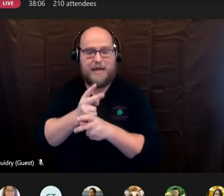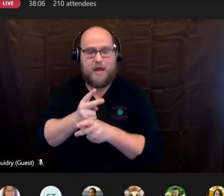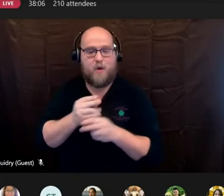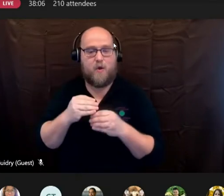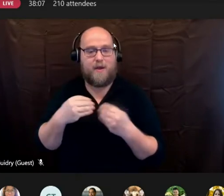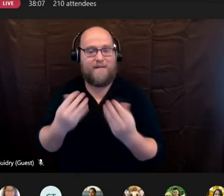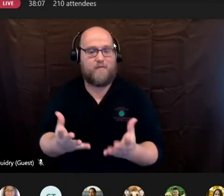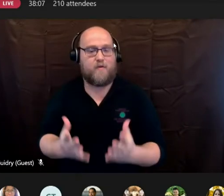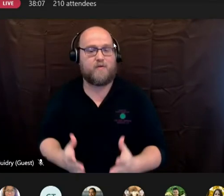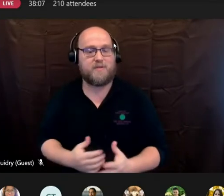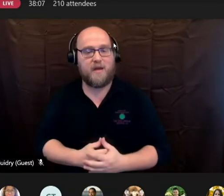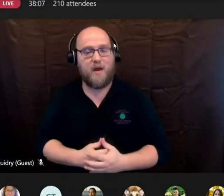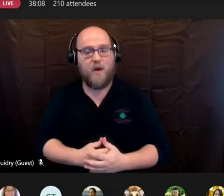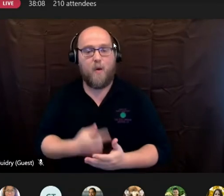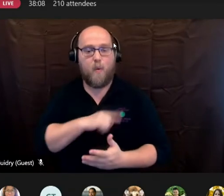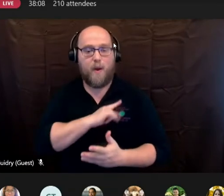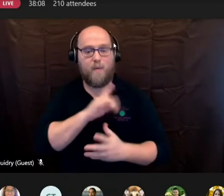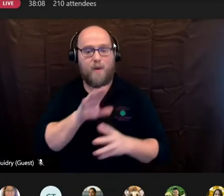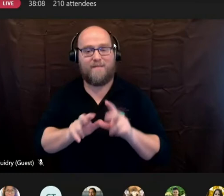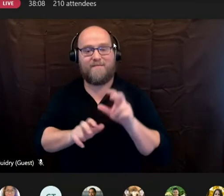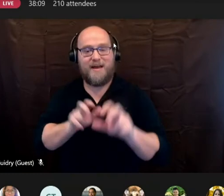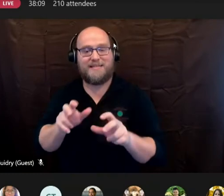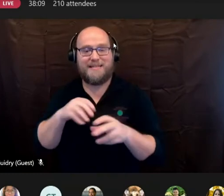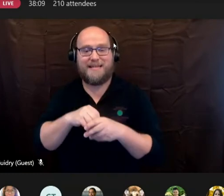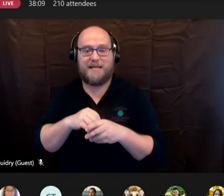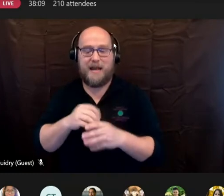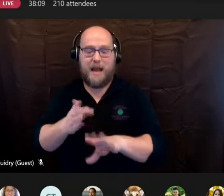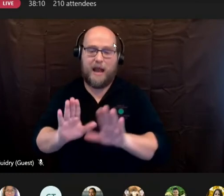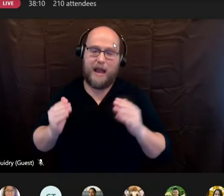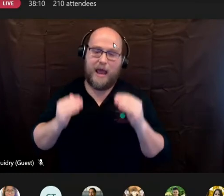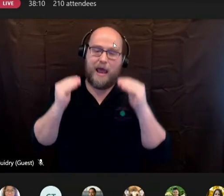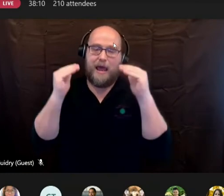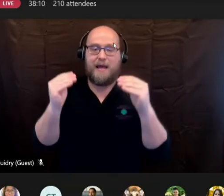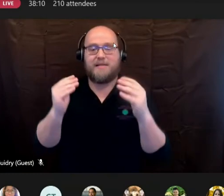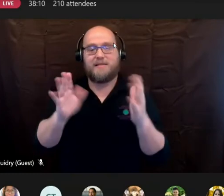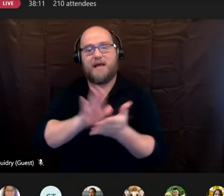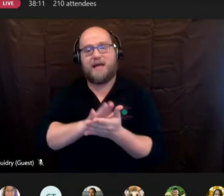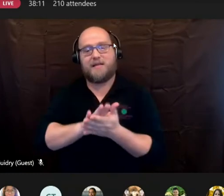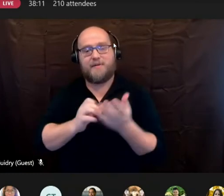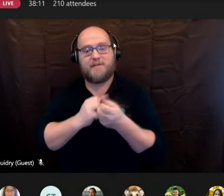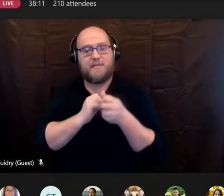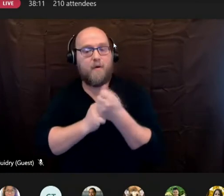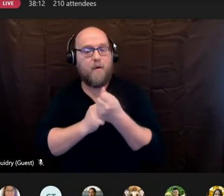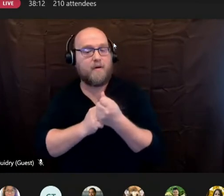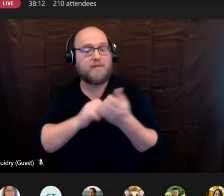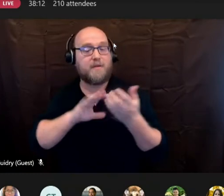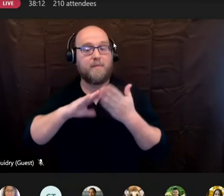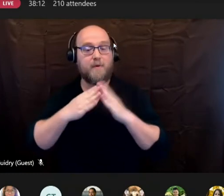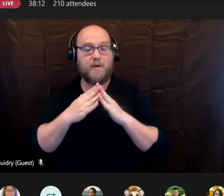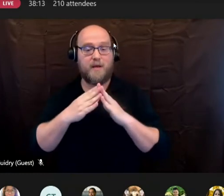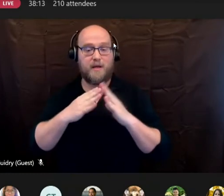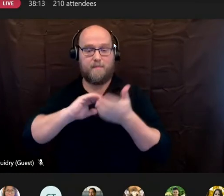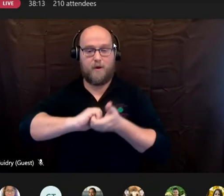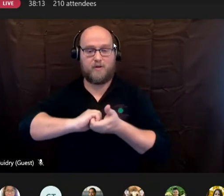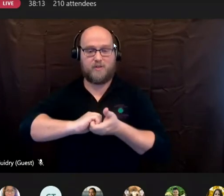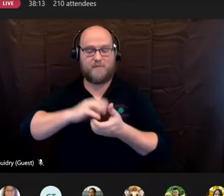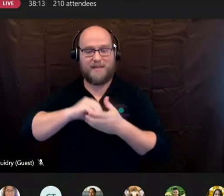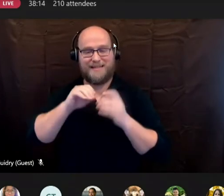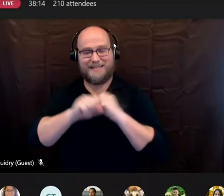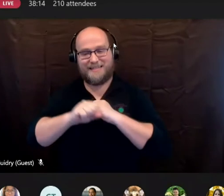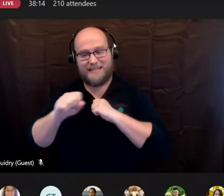these efforts, as well as continued efforts to expand access to core instruction for our multilingual